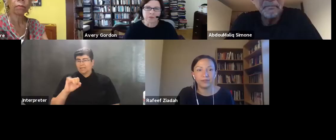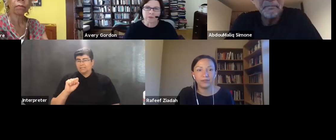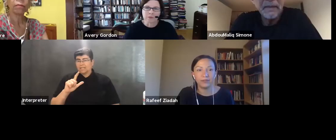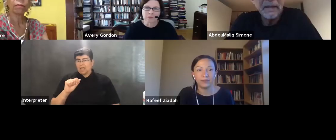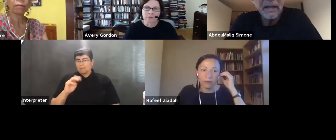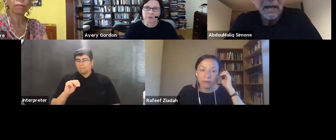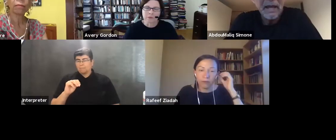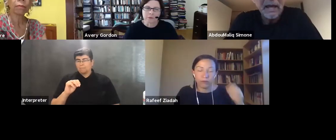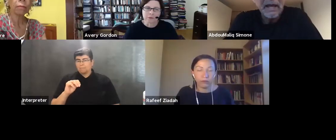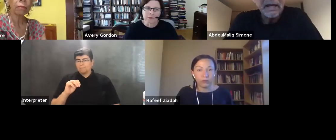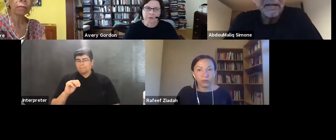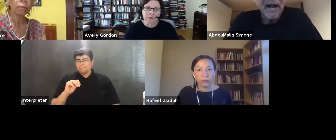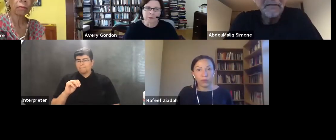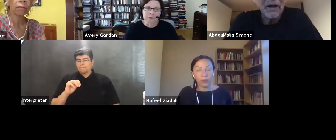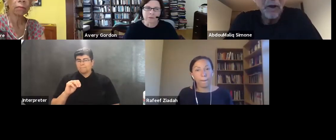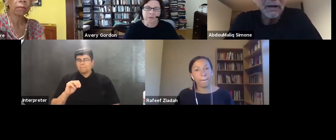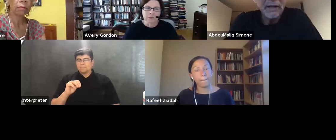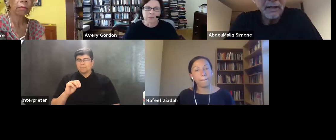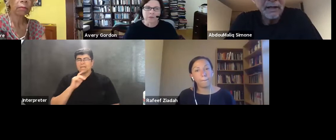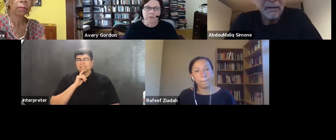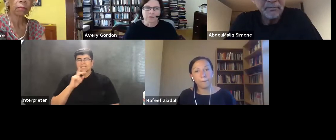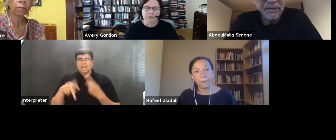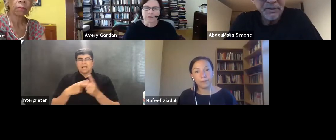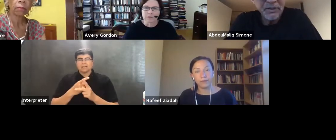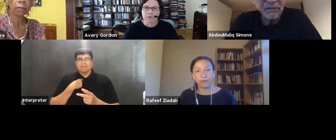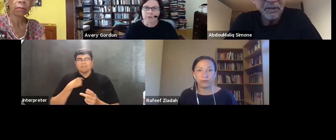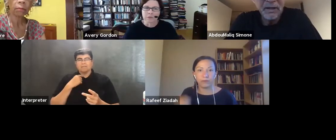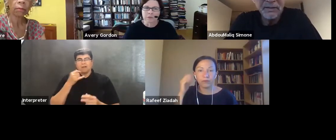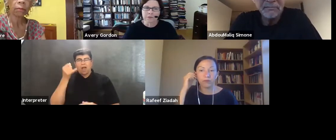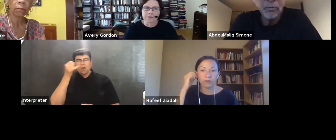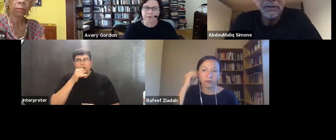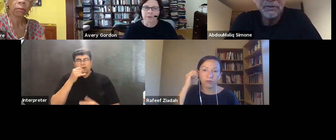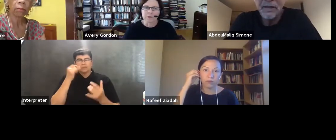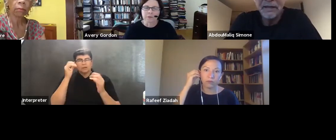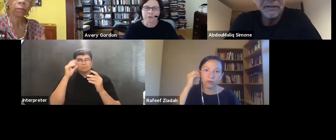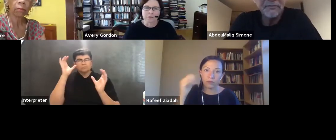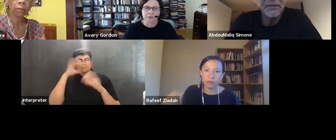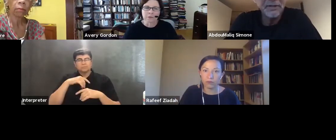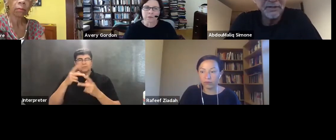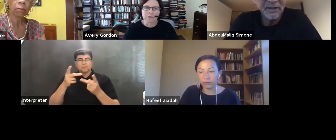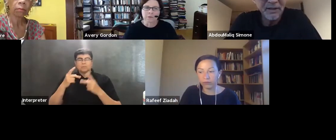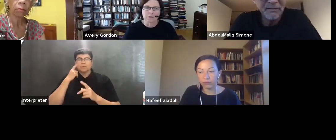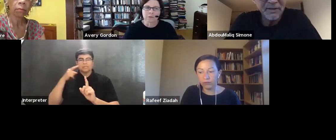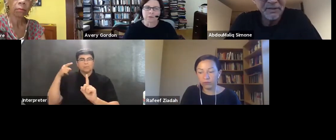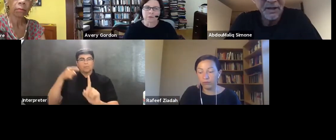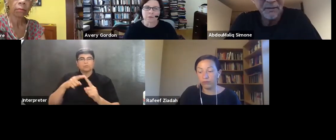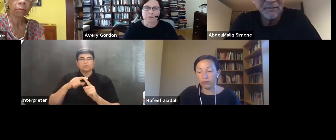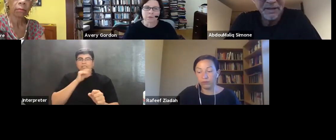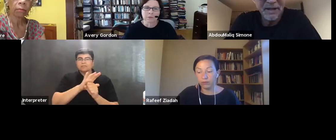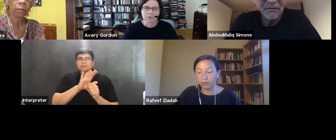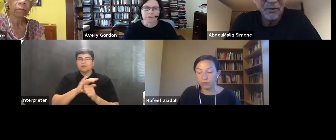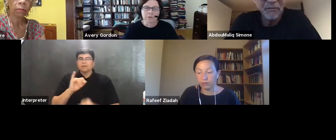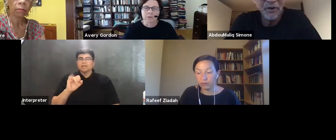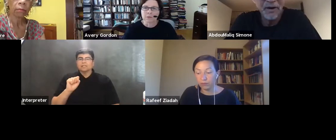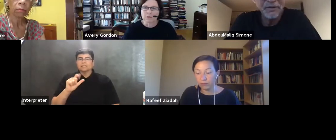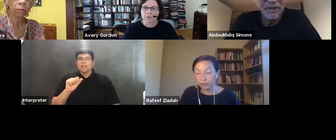it is a kind of ironic position because it points to the insufficiency of Islam as